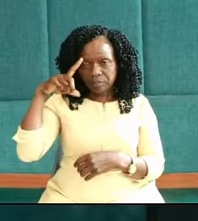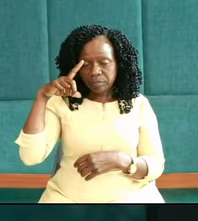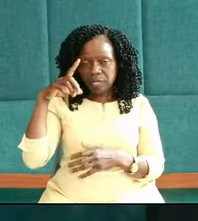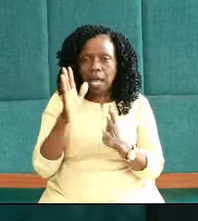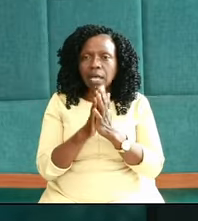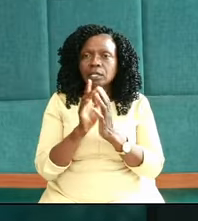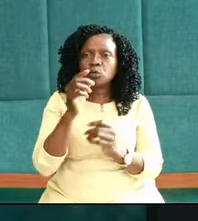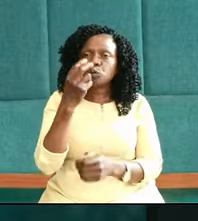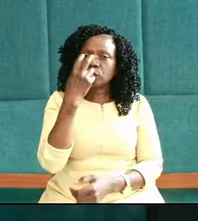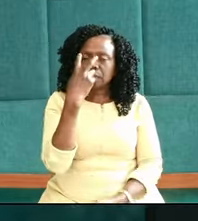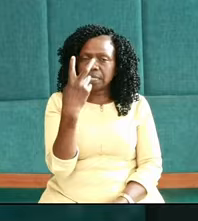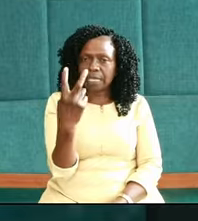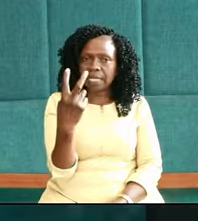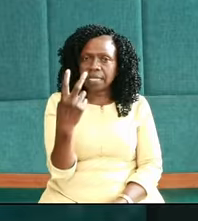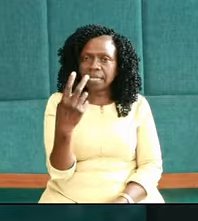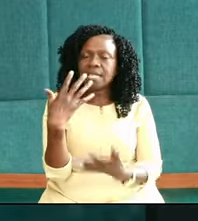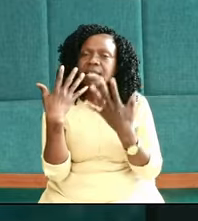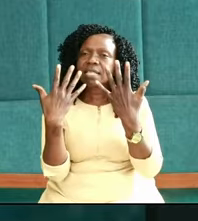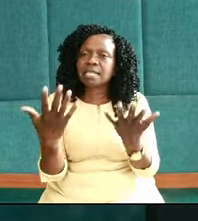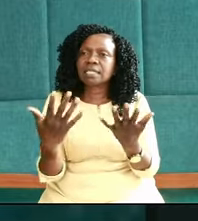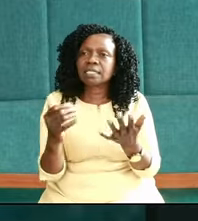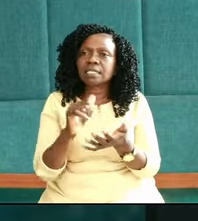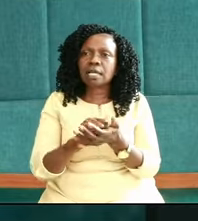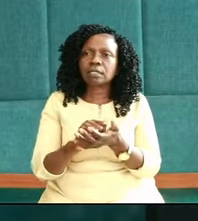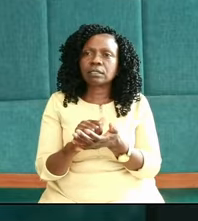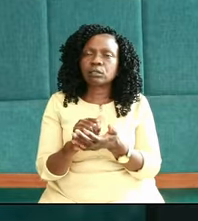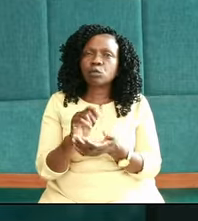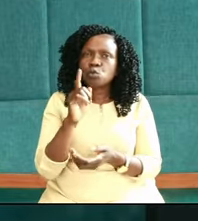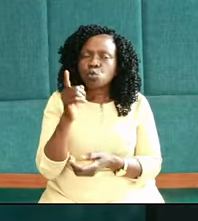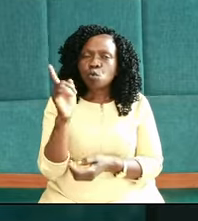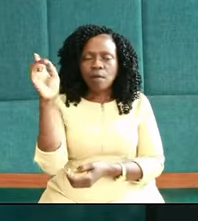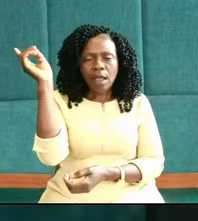will see the things that we have never